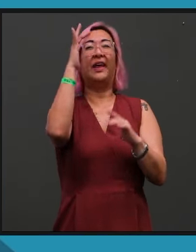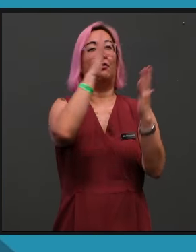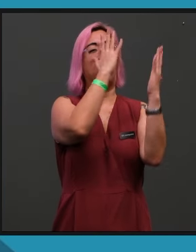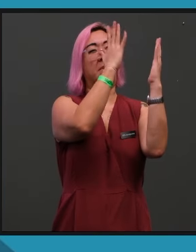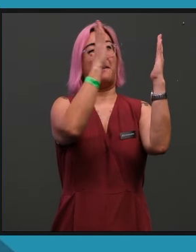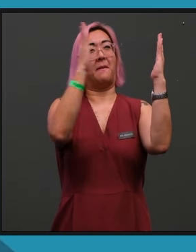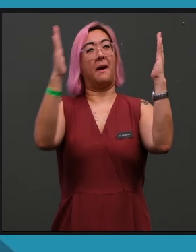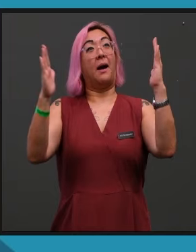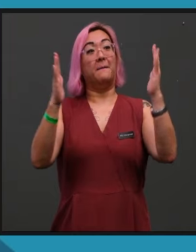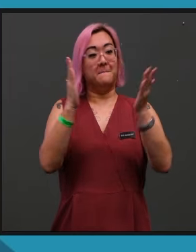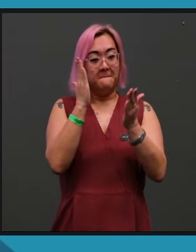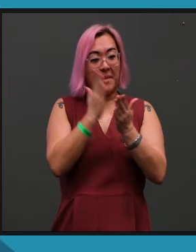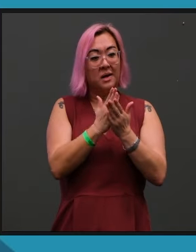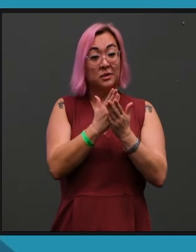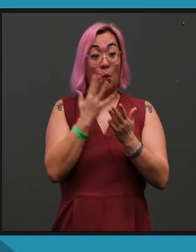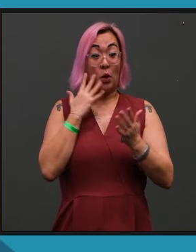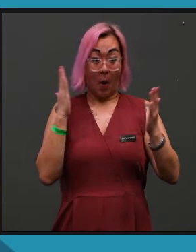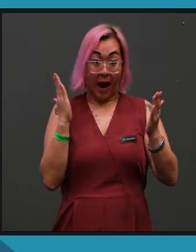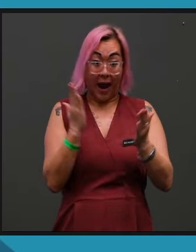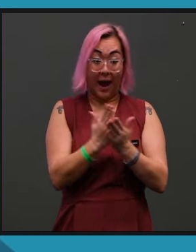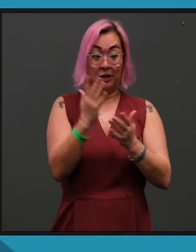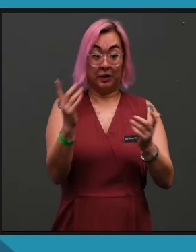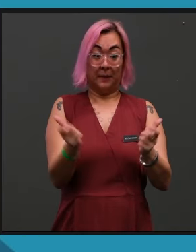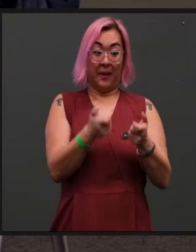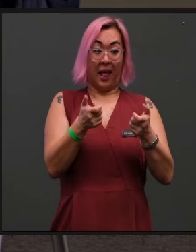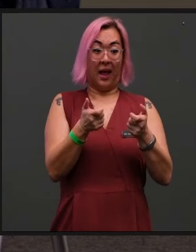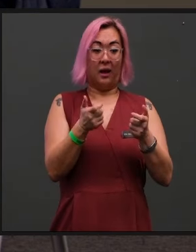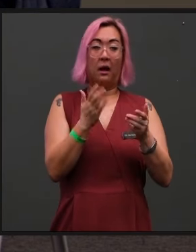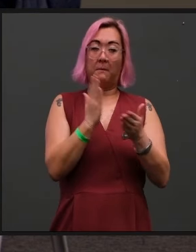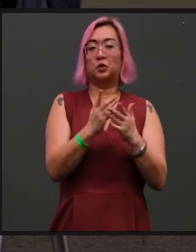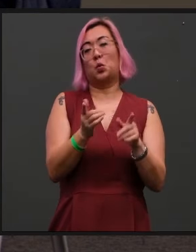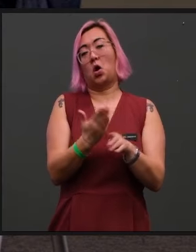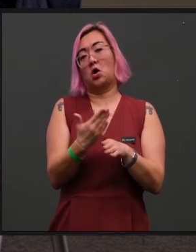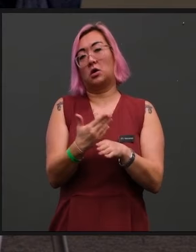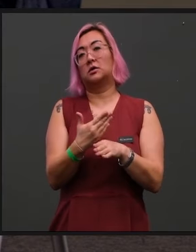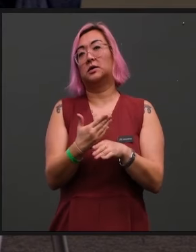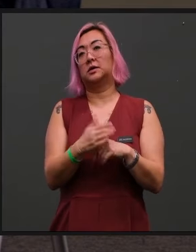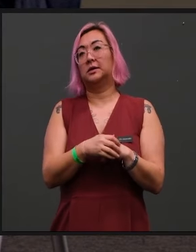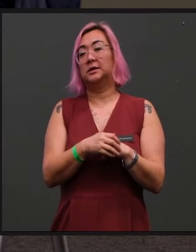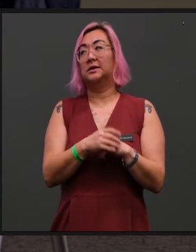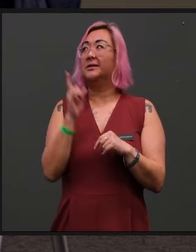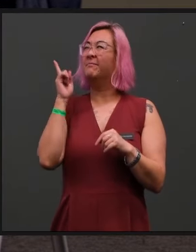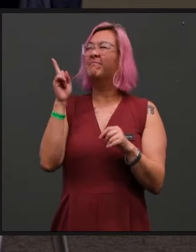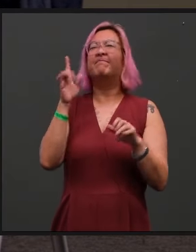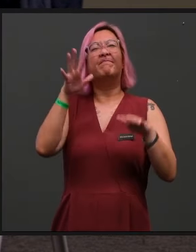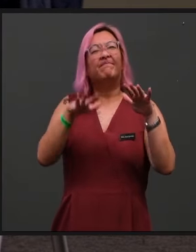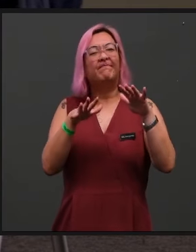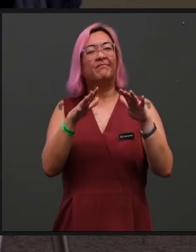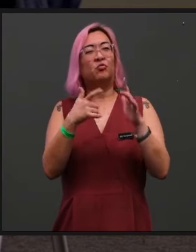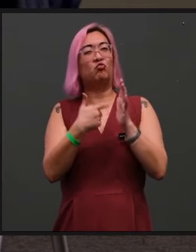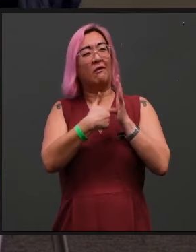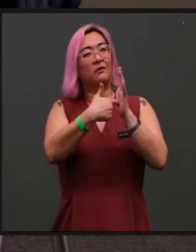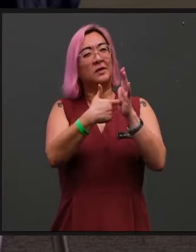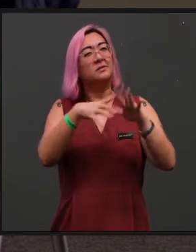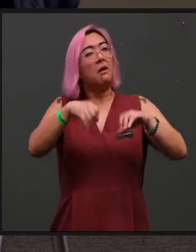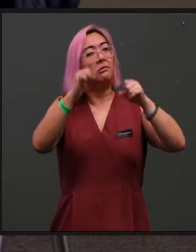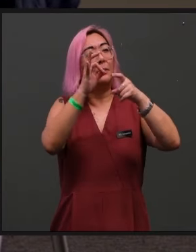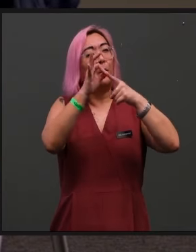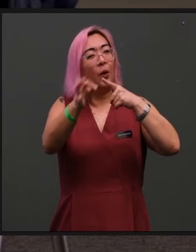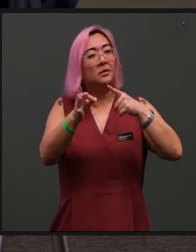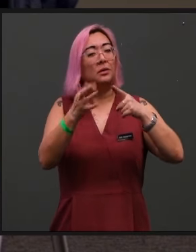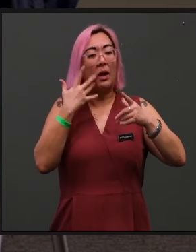it. And so this is more of a reference point. And then we would tweak it and tweak it and tweak it once we were actually able to play the